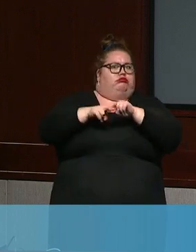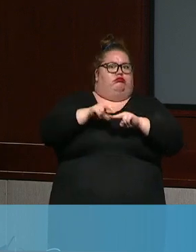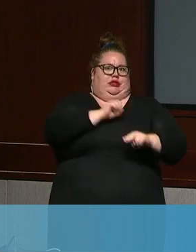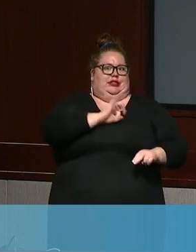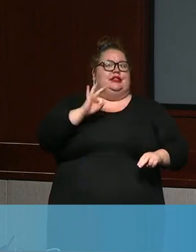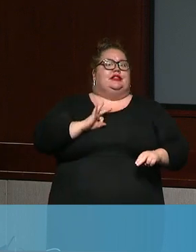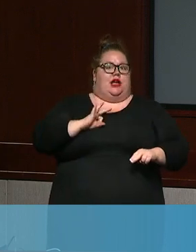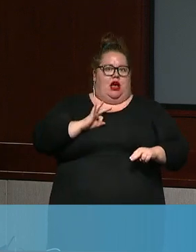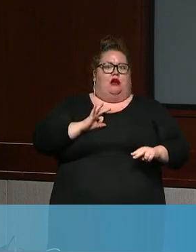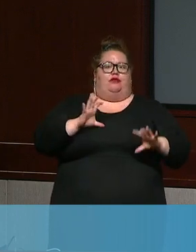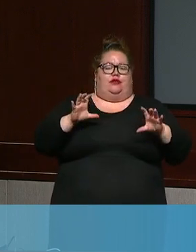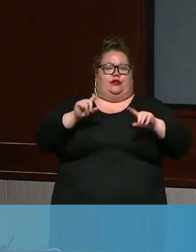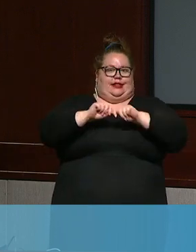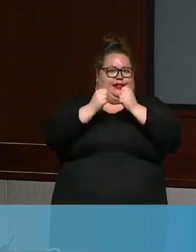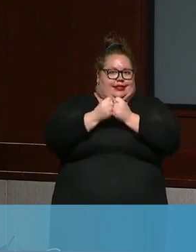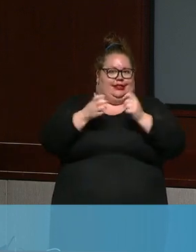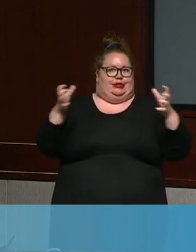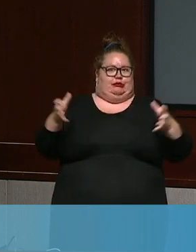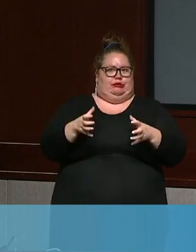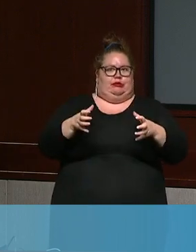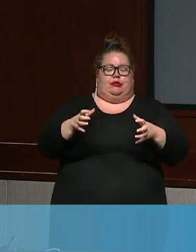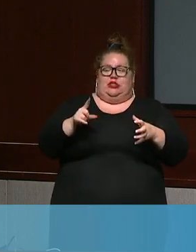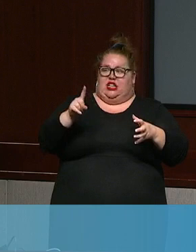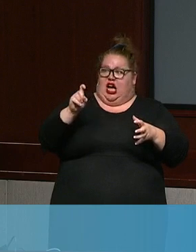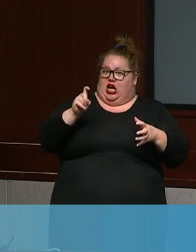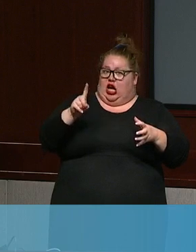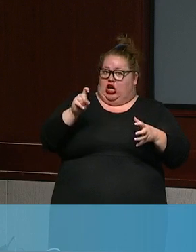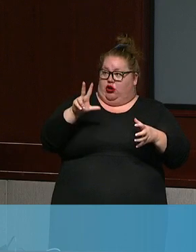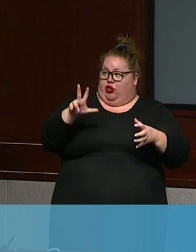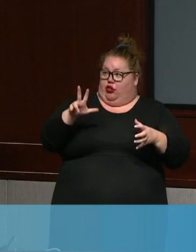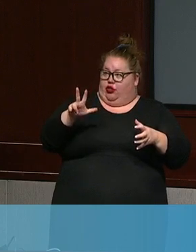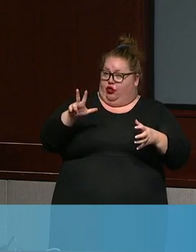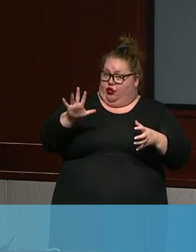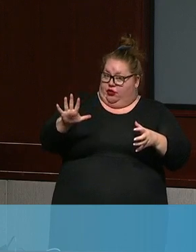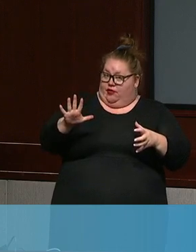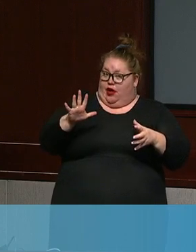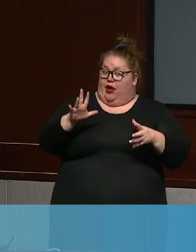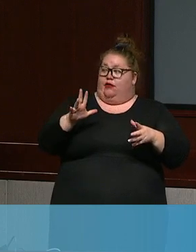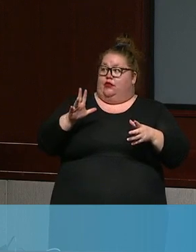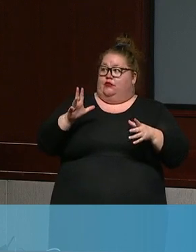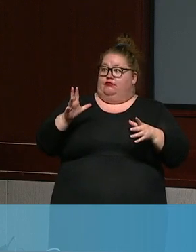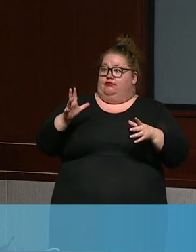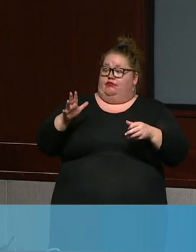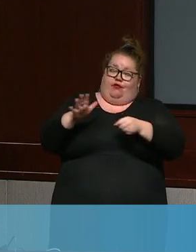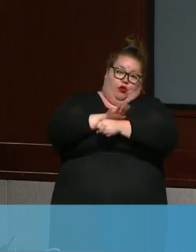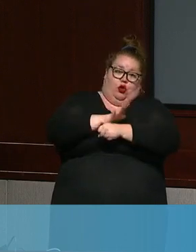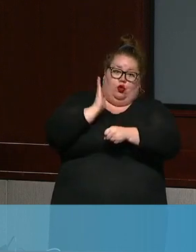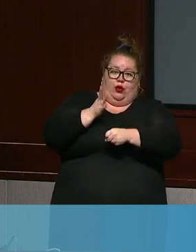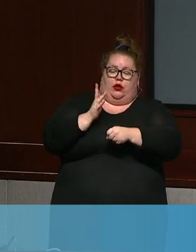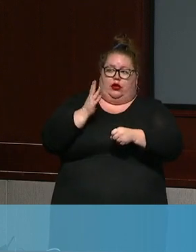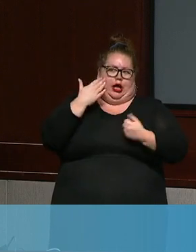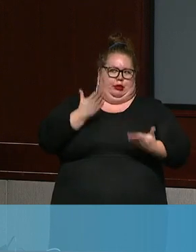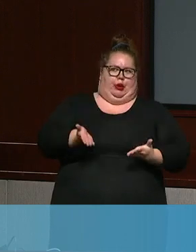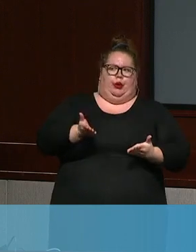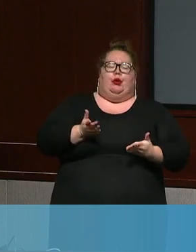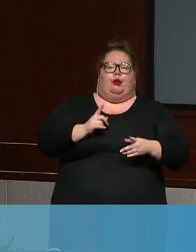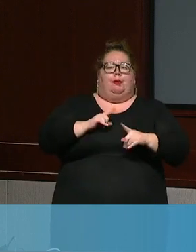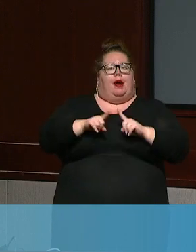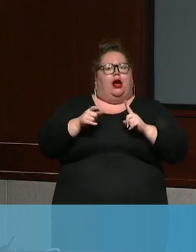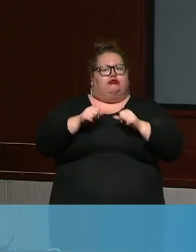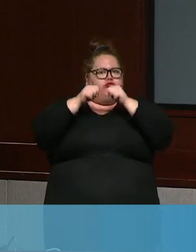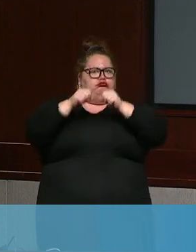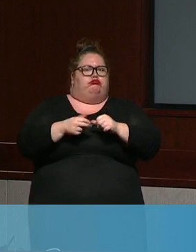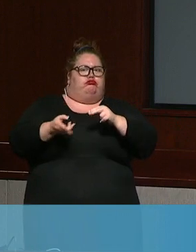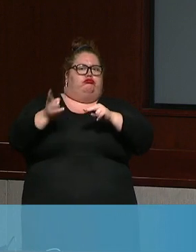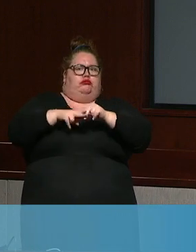We don't know if 135 is the magic number, if that will be the limit. We are trying to increase staffing in order to respond